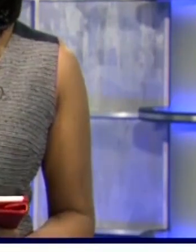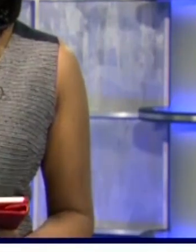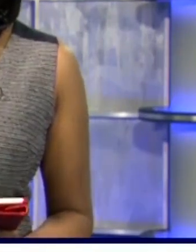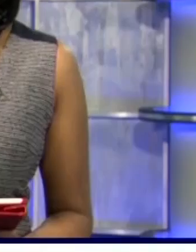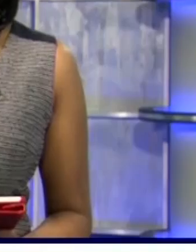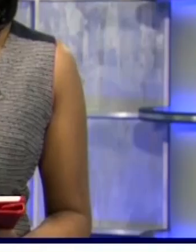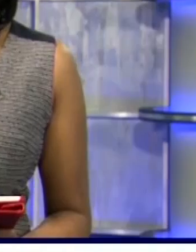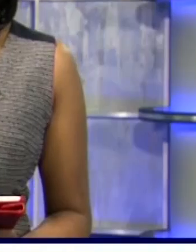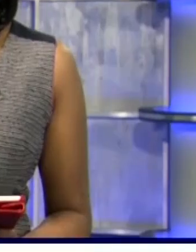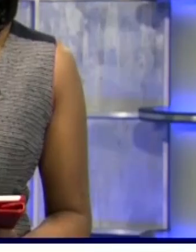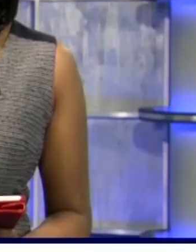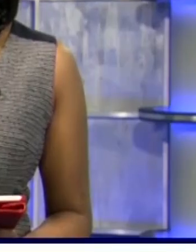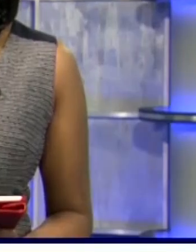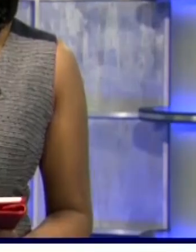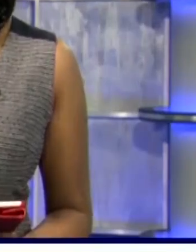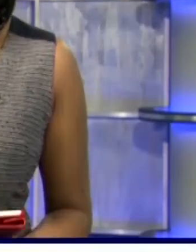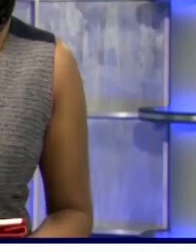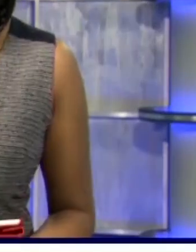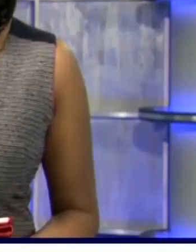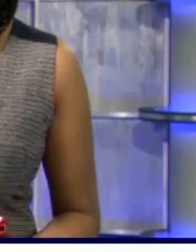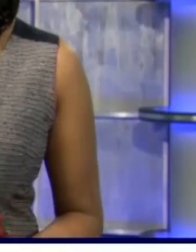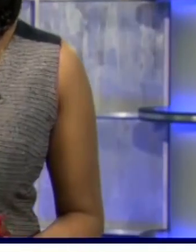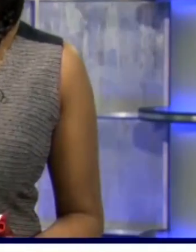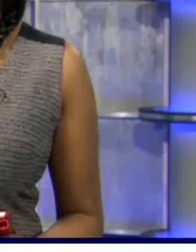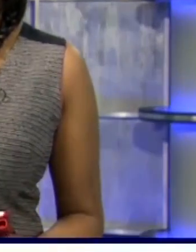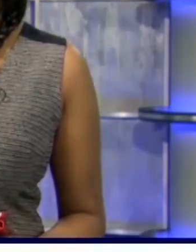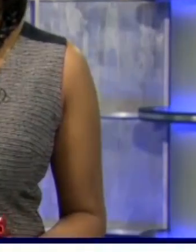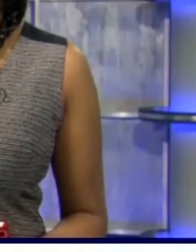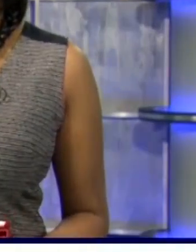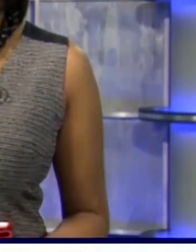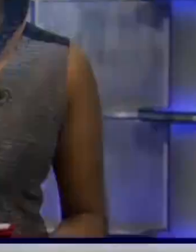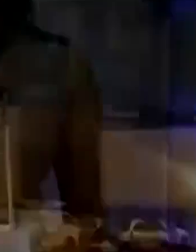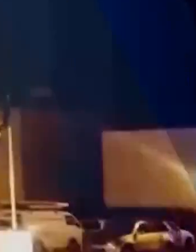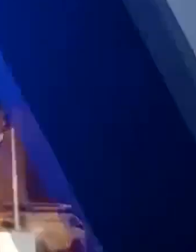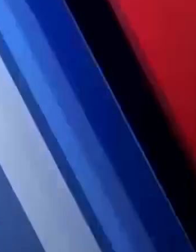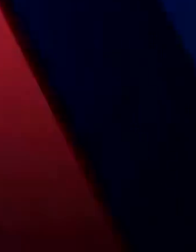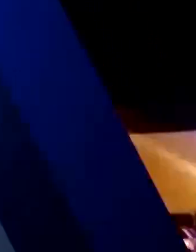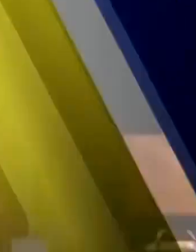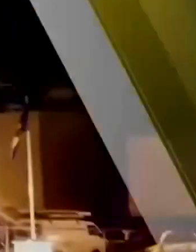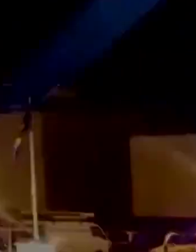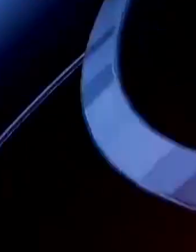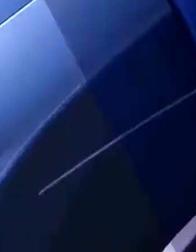Carifta qualifier at the Long Course Nationals.